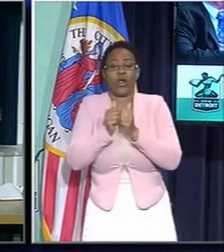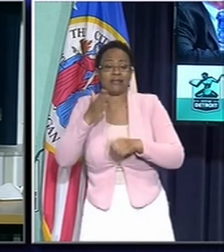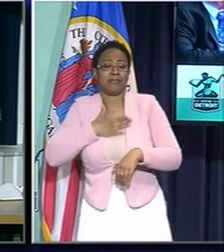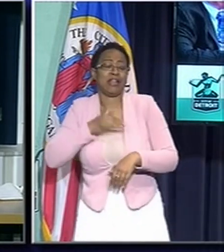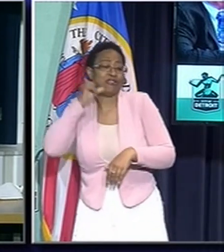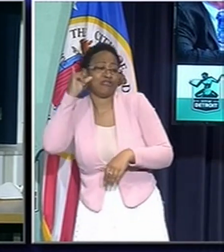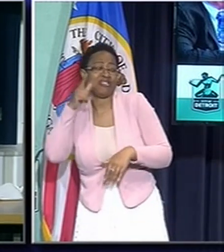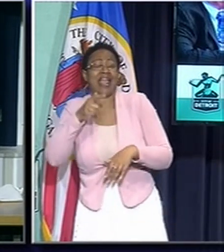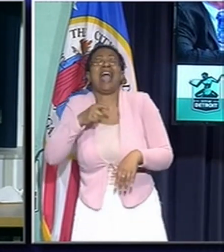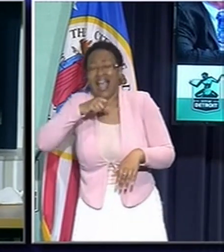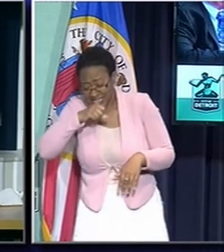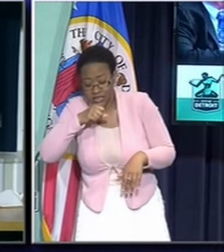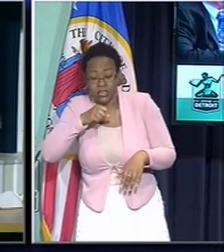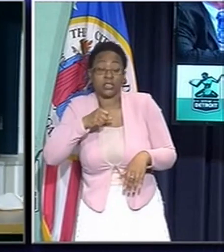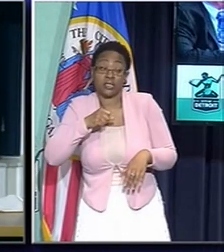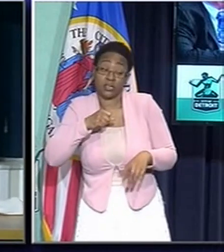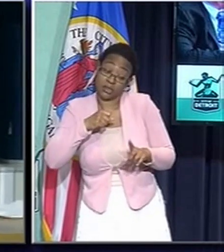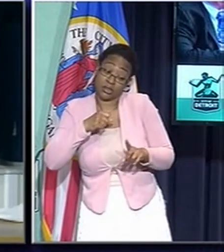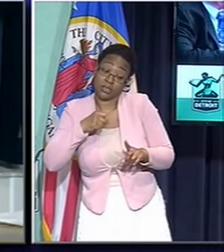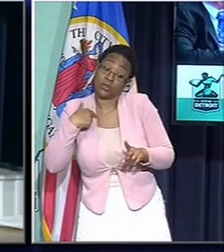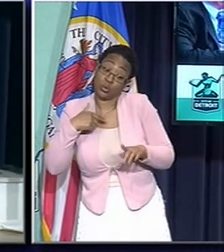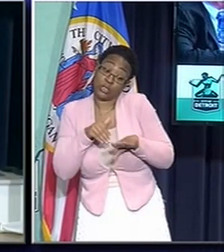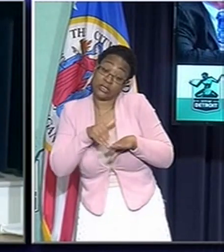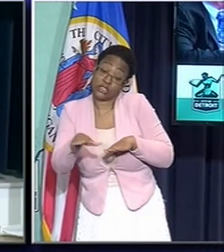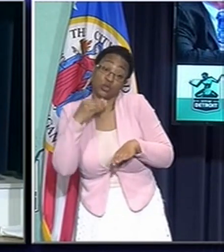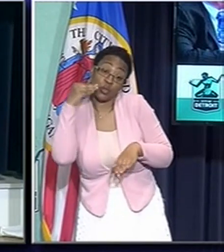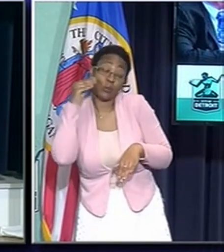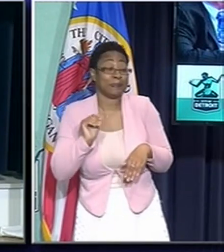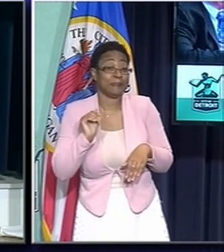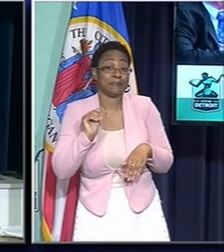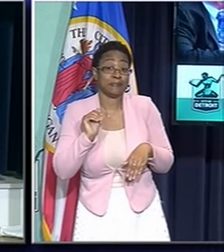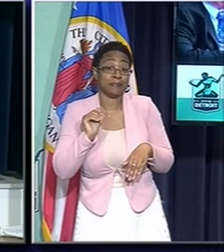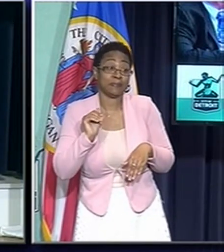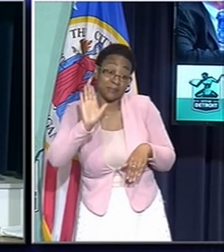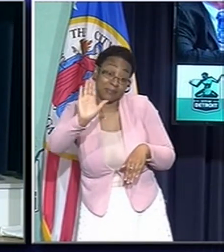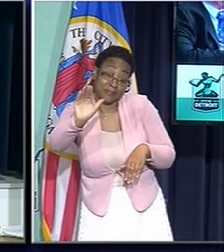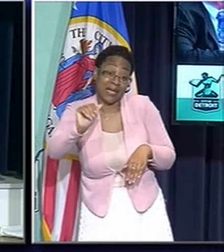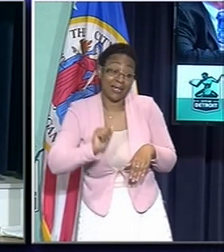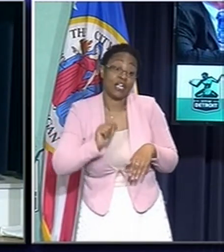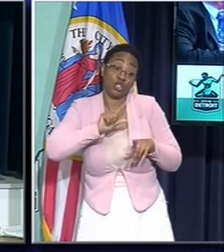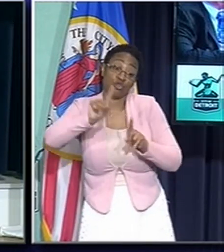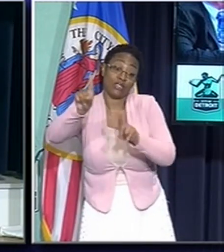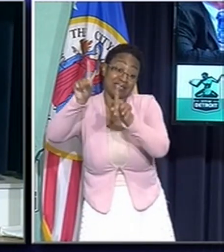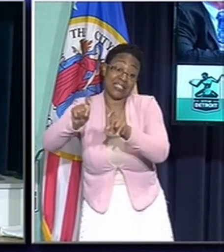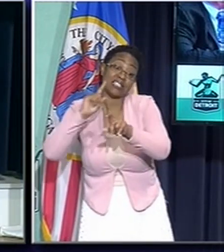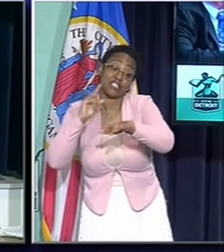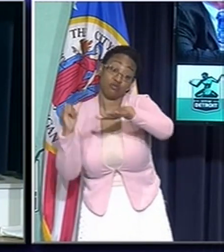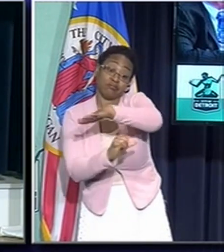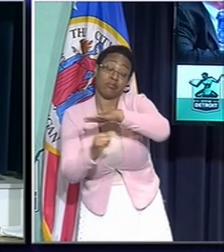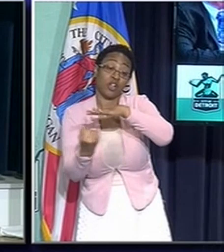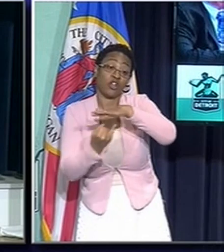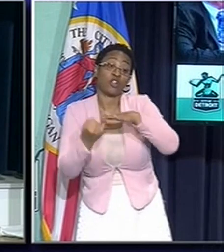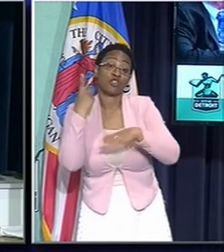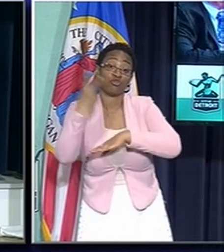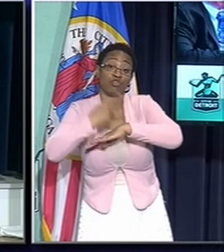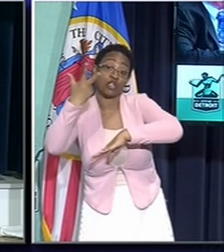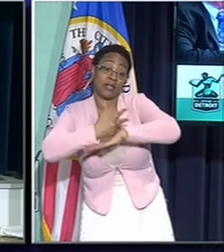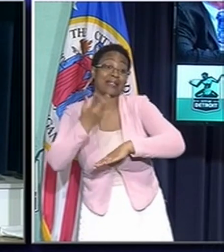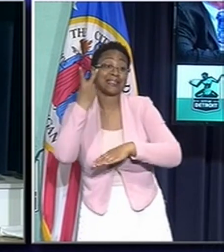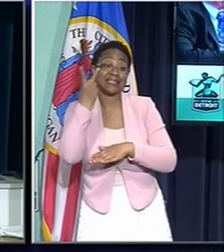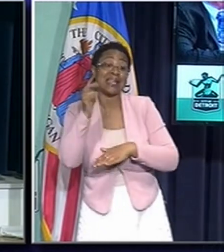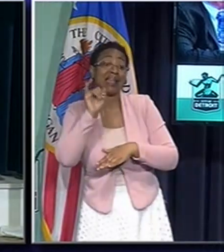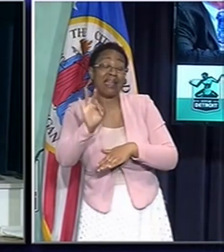and they were sneezing, we will send you out to get you tested, and we may quarantine you for 2 or 3 days to give it a chance